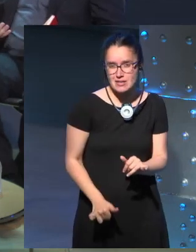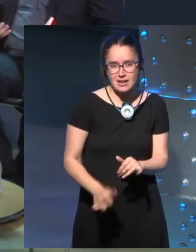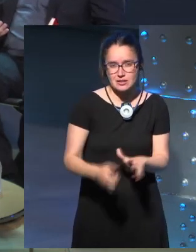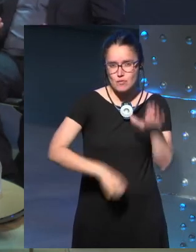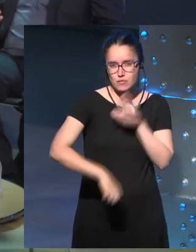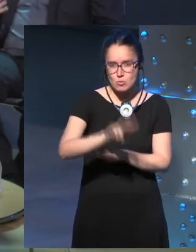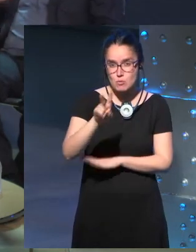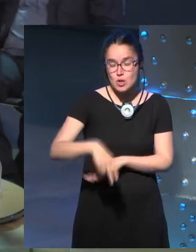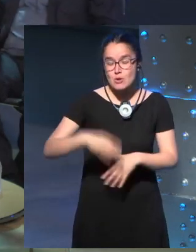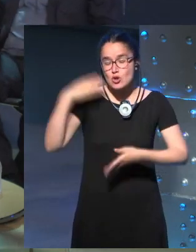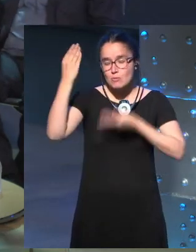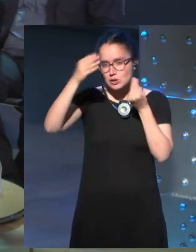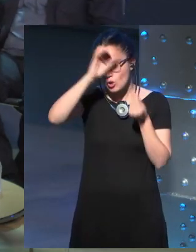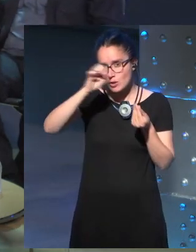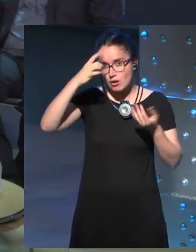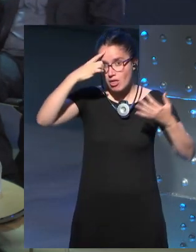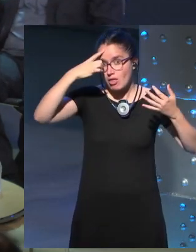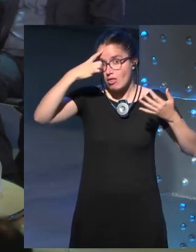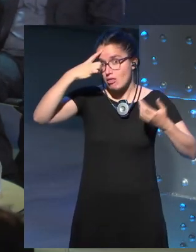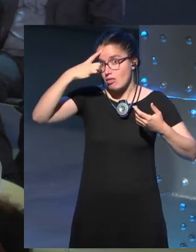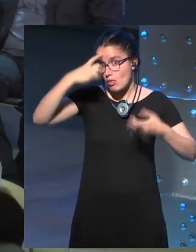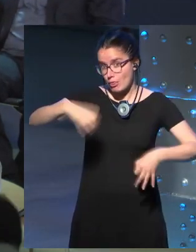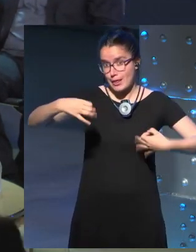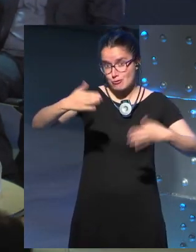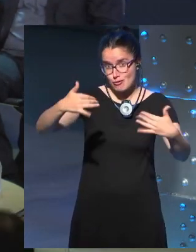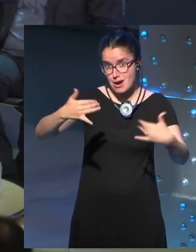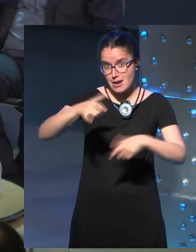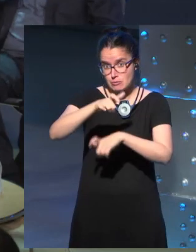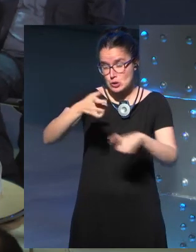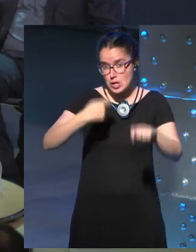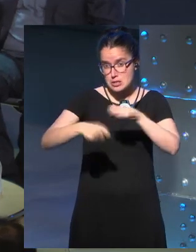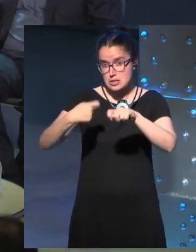that mythical territory that is football. But I think that